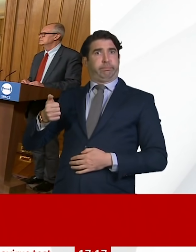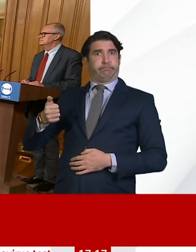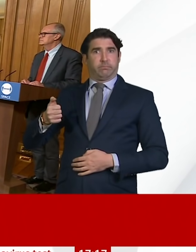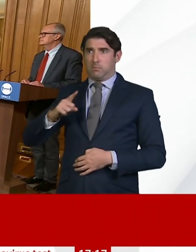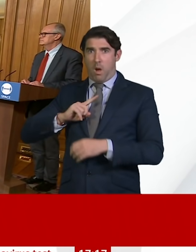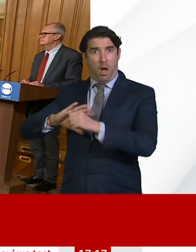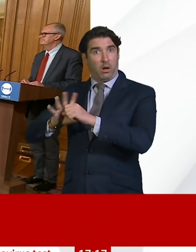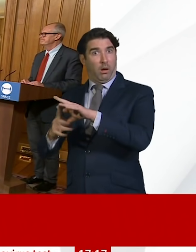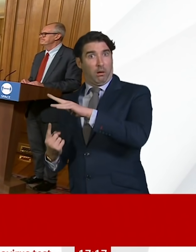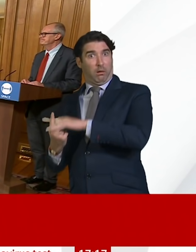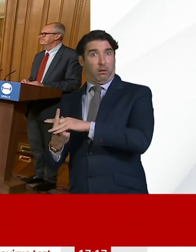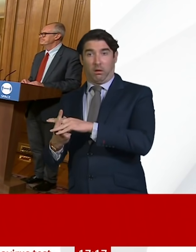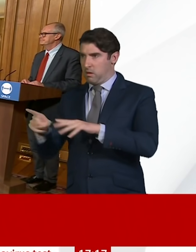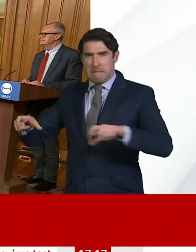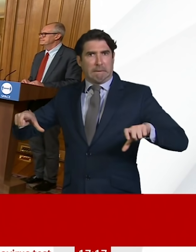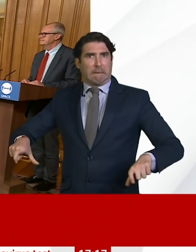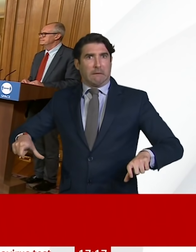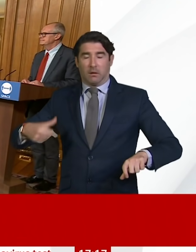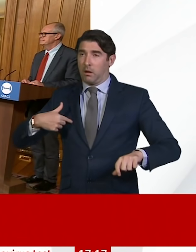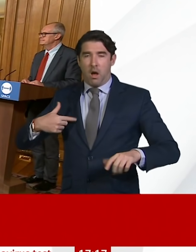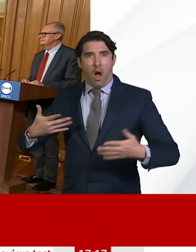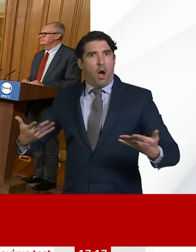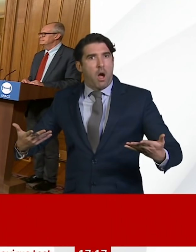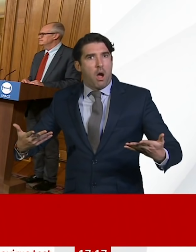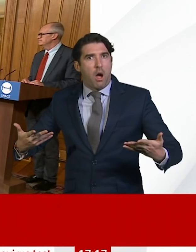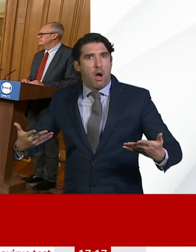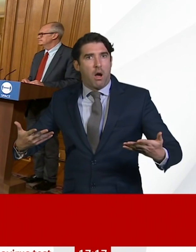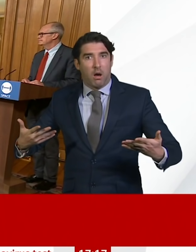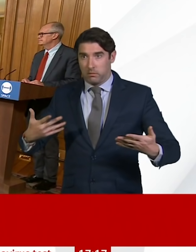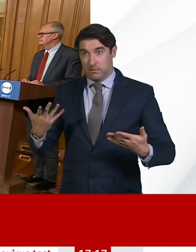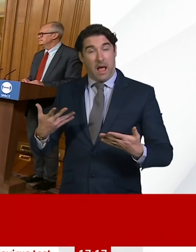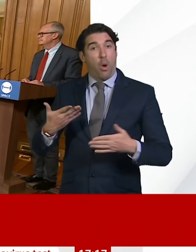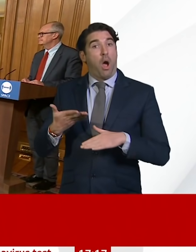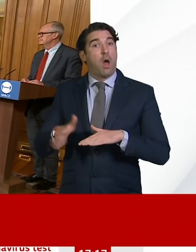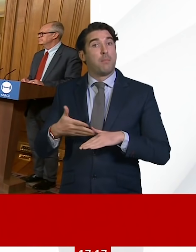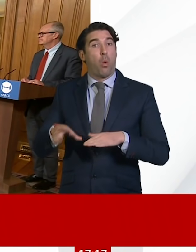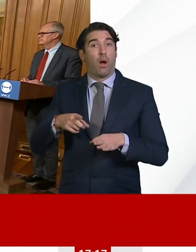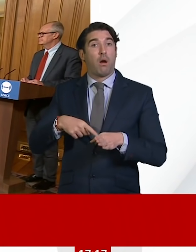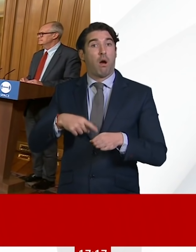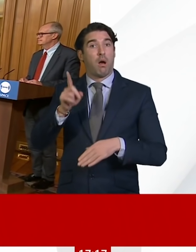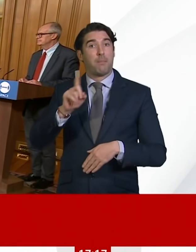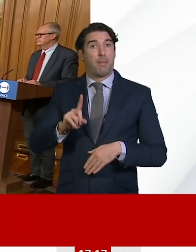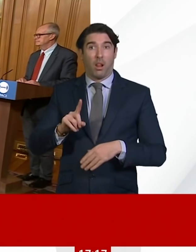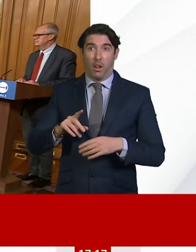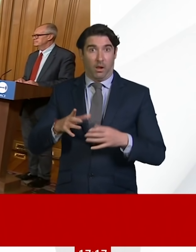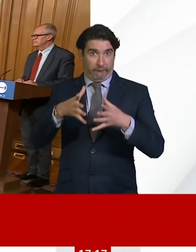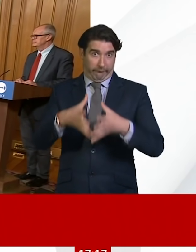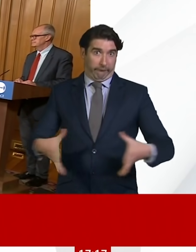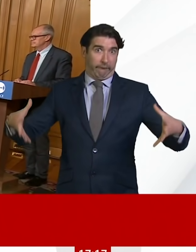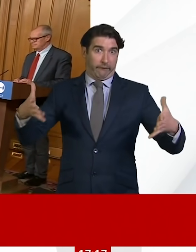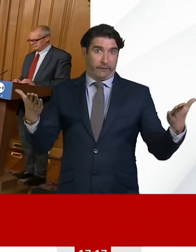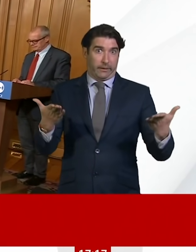mental health, education and youth unemployment has risen. Well, thank you very much, Tia. I